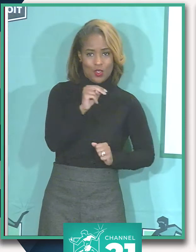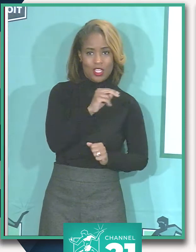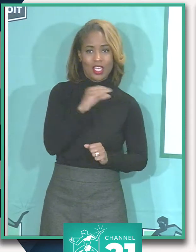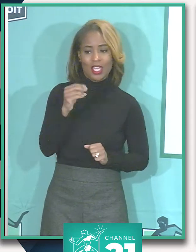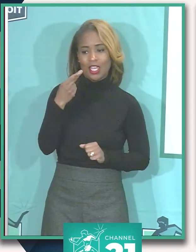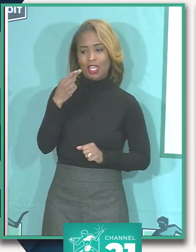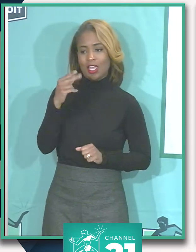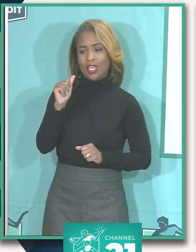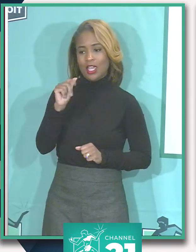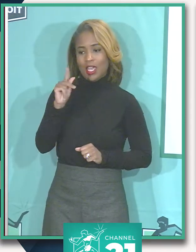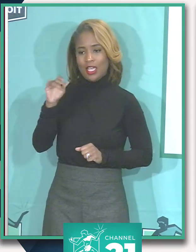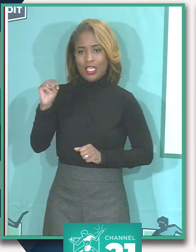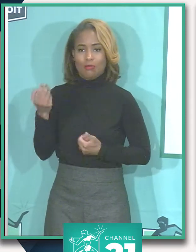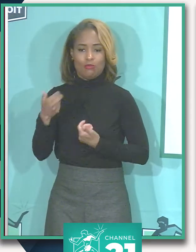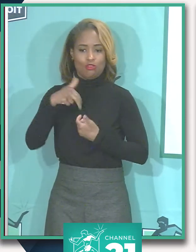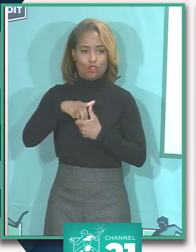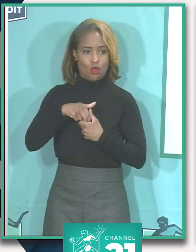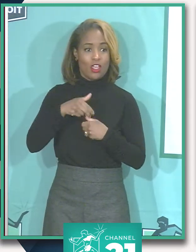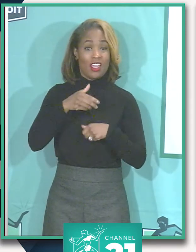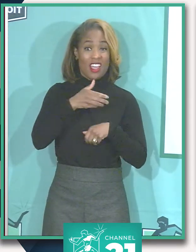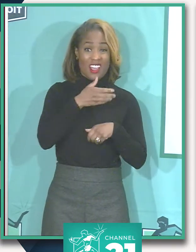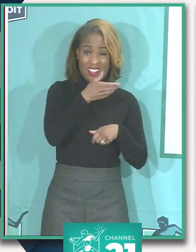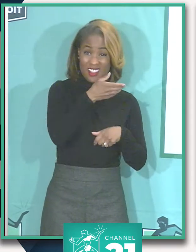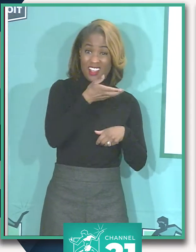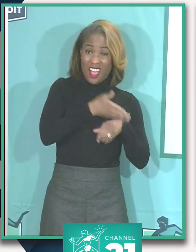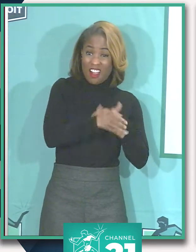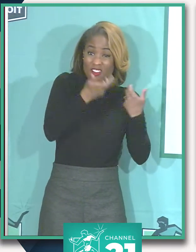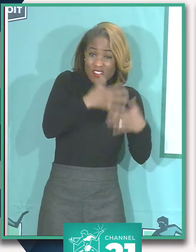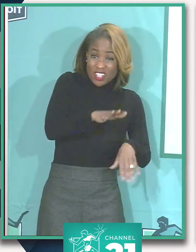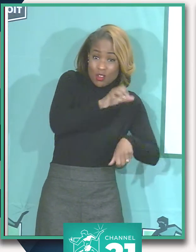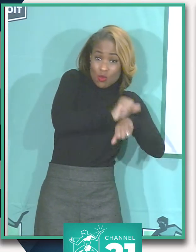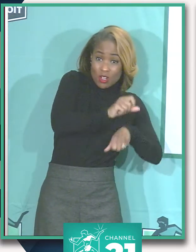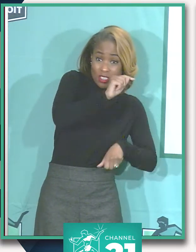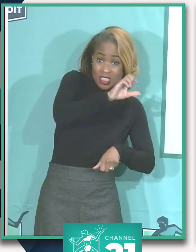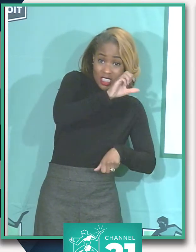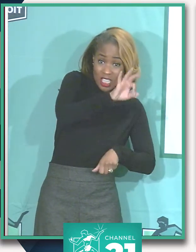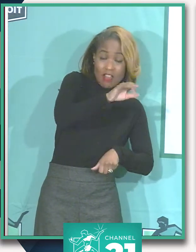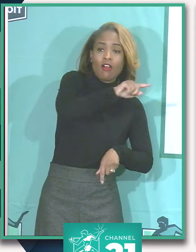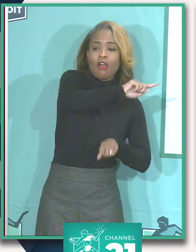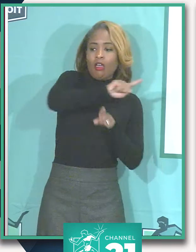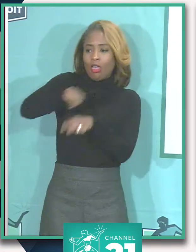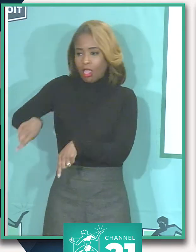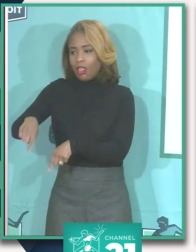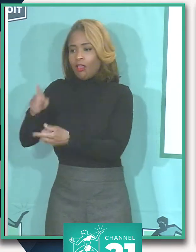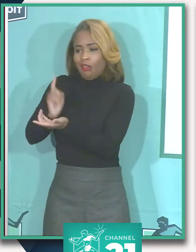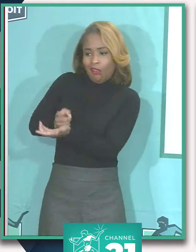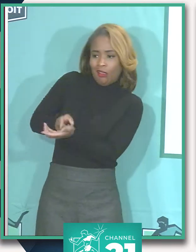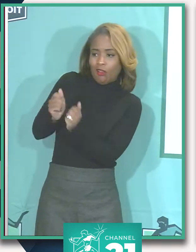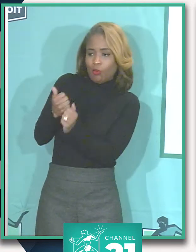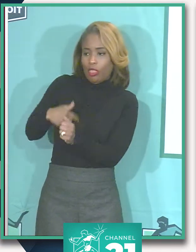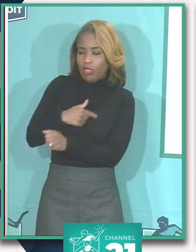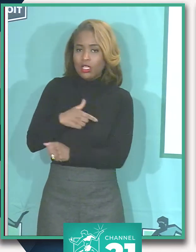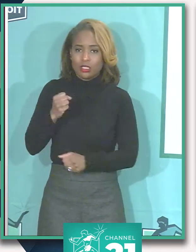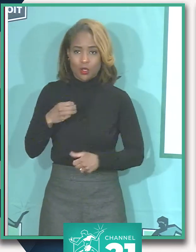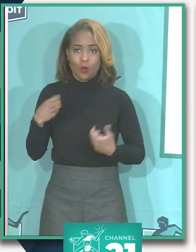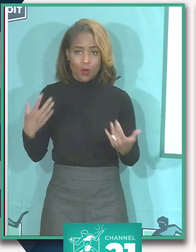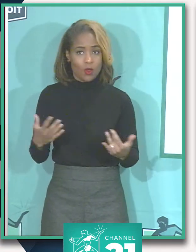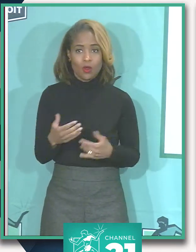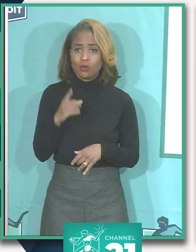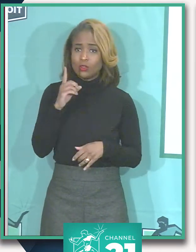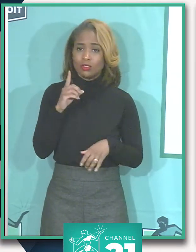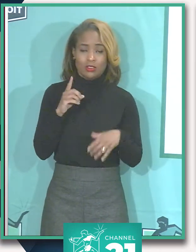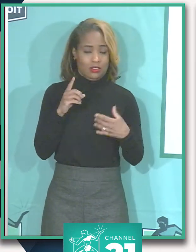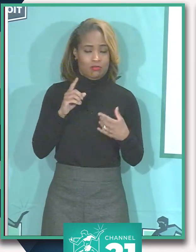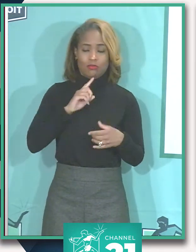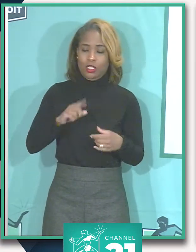Hakeem came and joined us after his shift to TCF. And, you know, right now, we got to be able to do more than one thing at a time. And I'm really